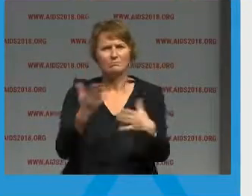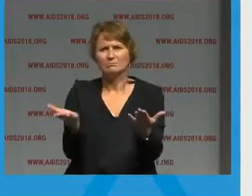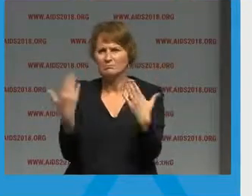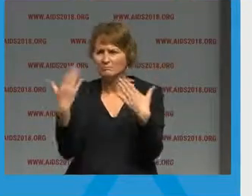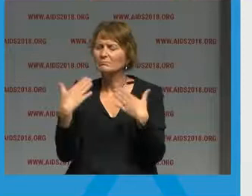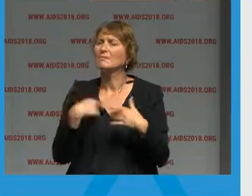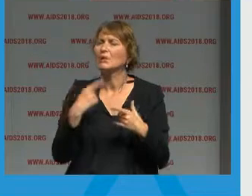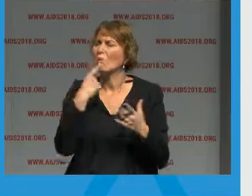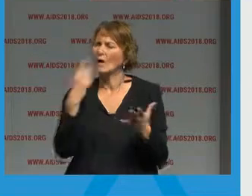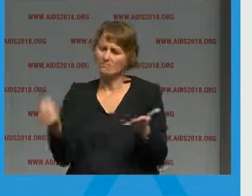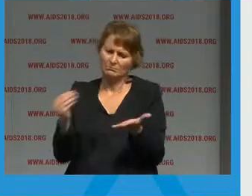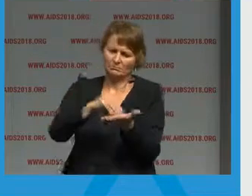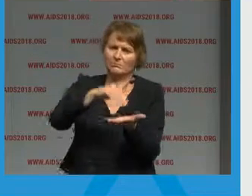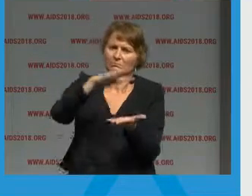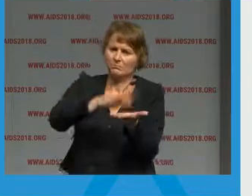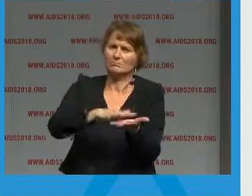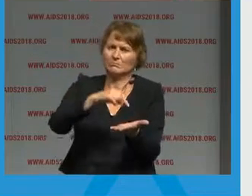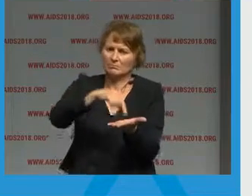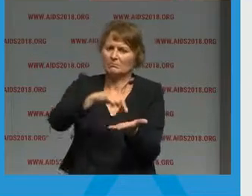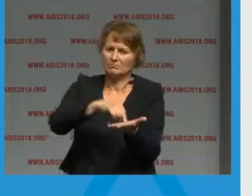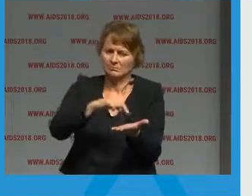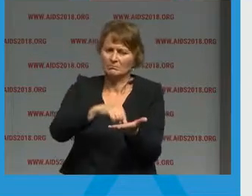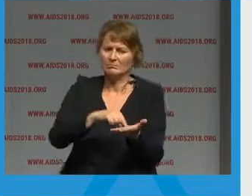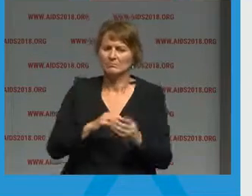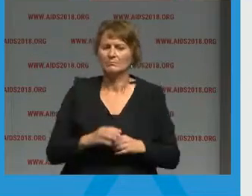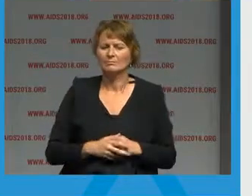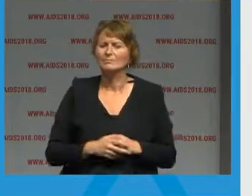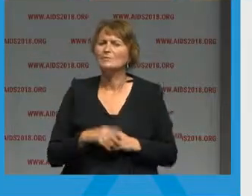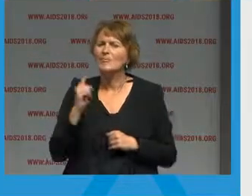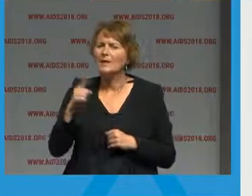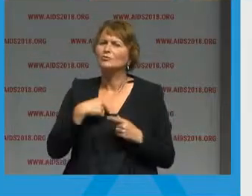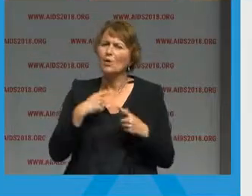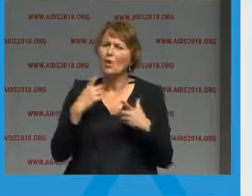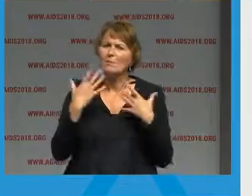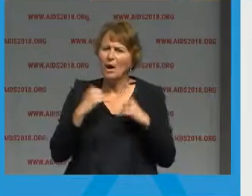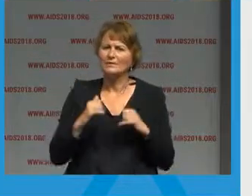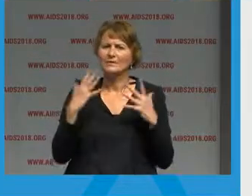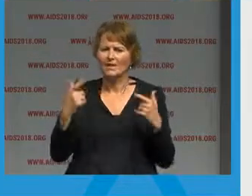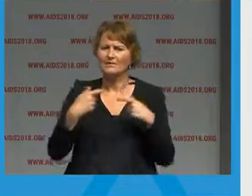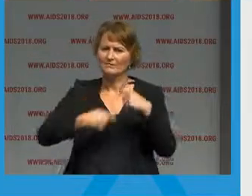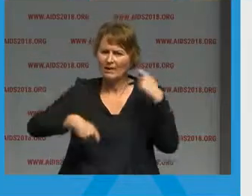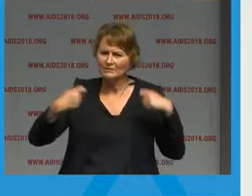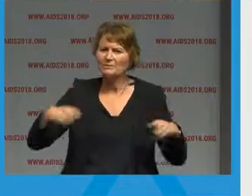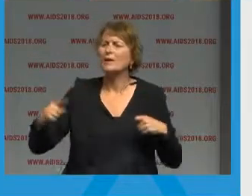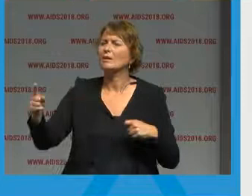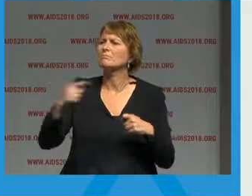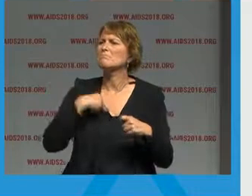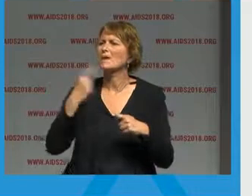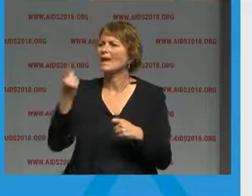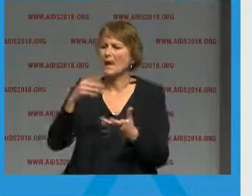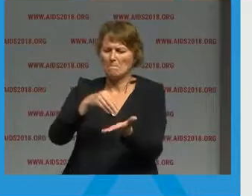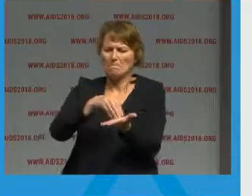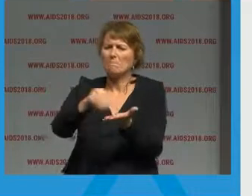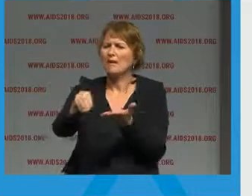in the declaration using TRIPS flexibilities to ensure access to affordable